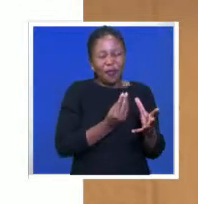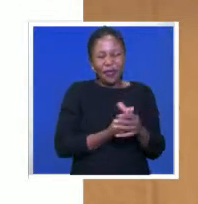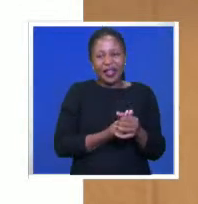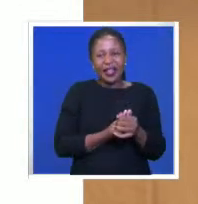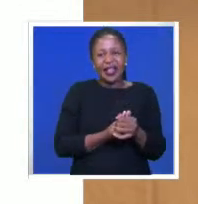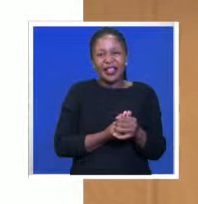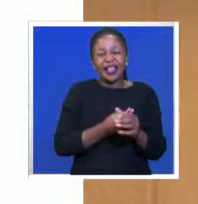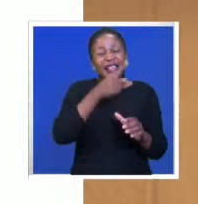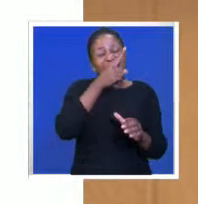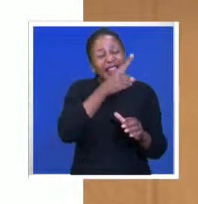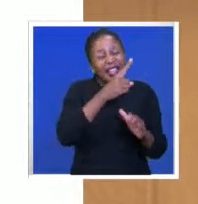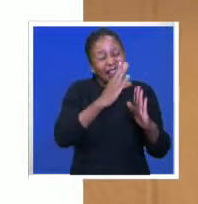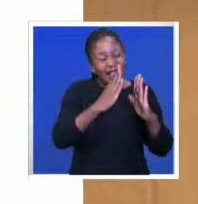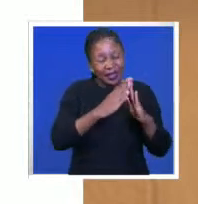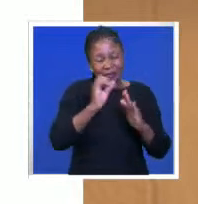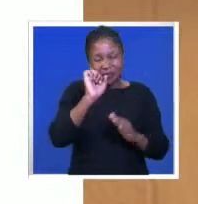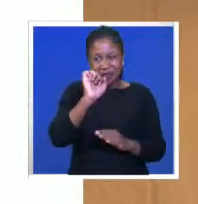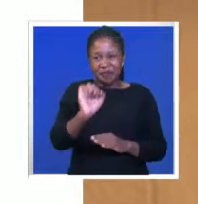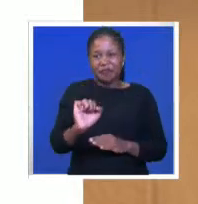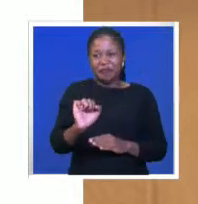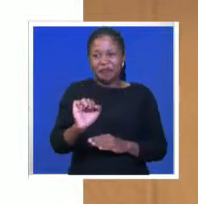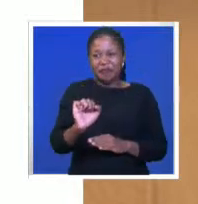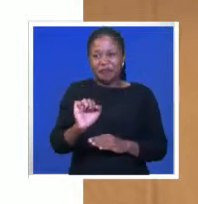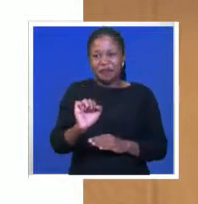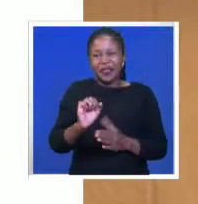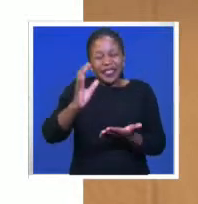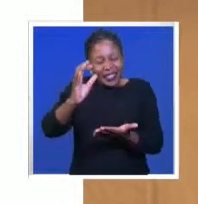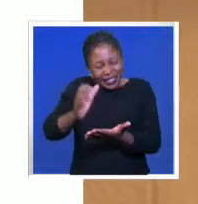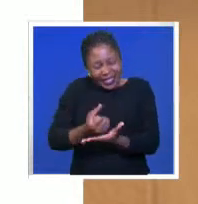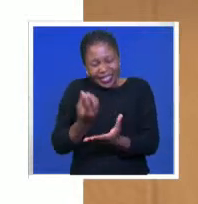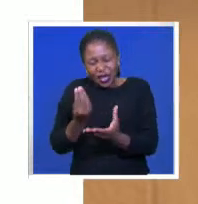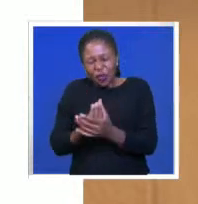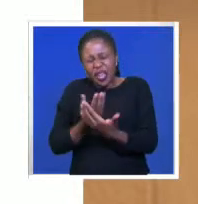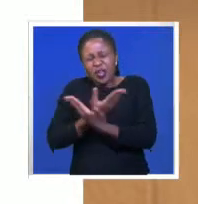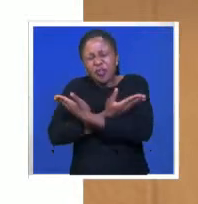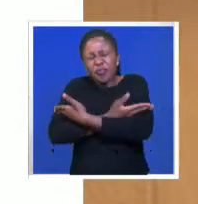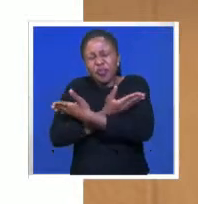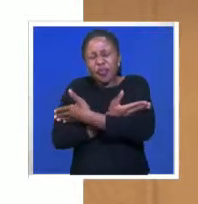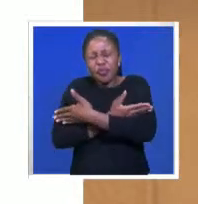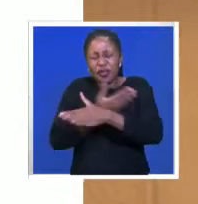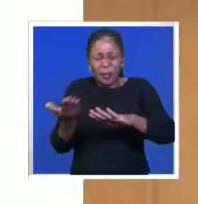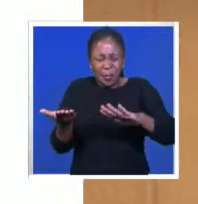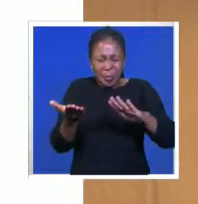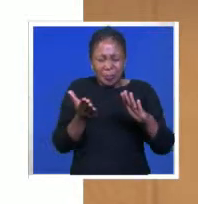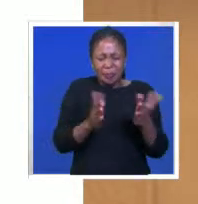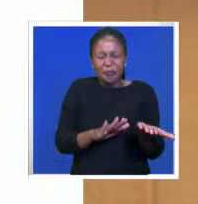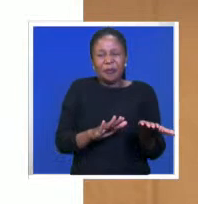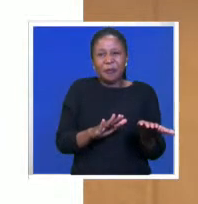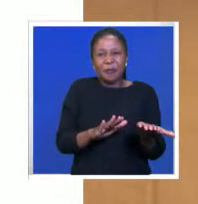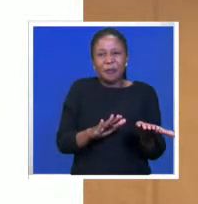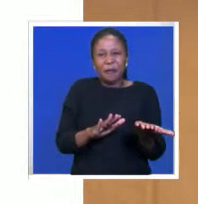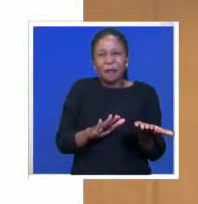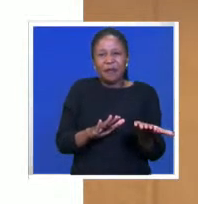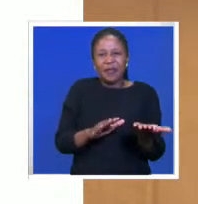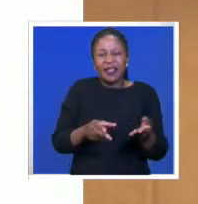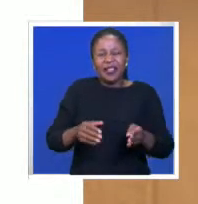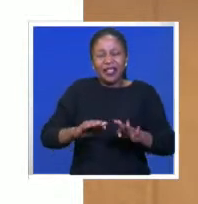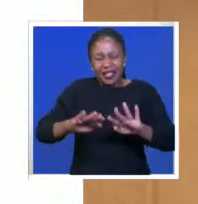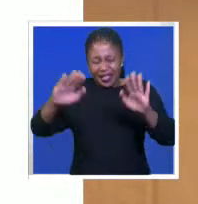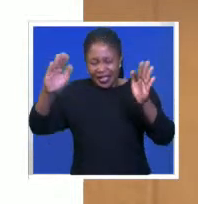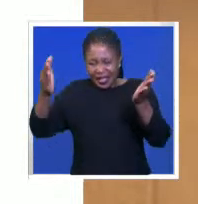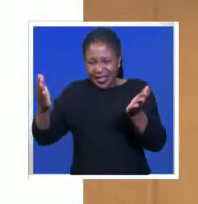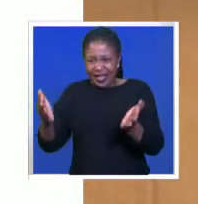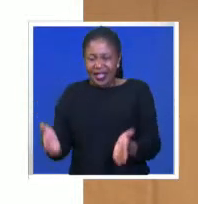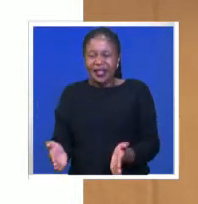head. He covered the corpse with the counterpane and turned the body towards the